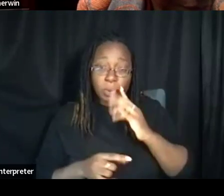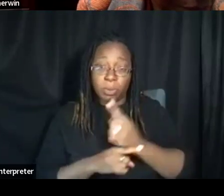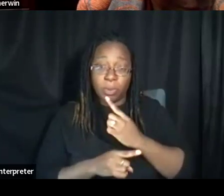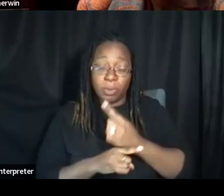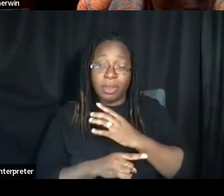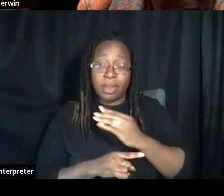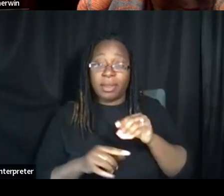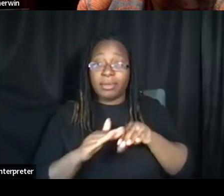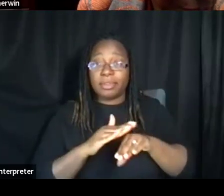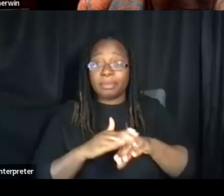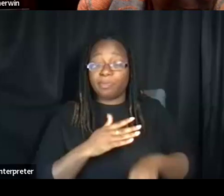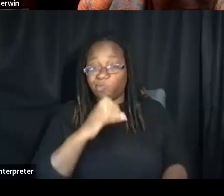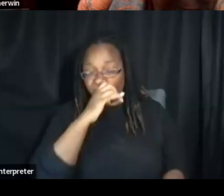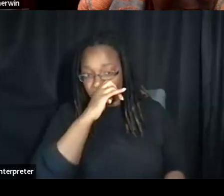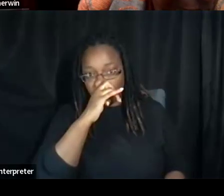accessible?